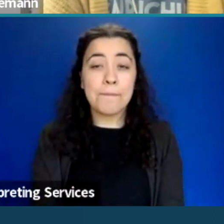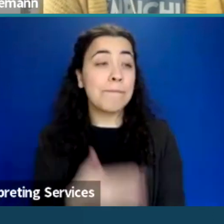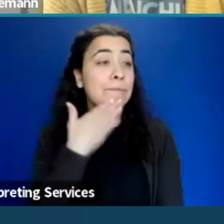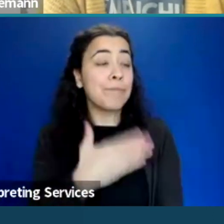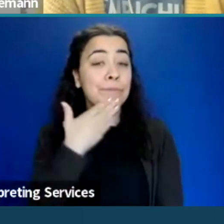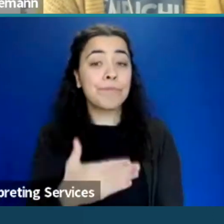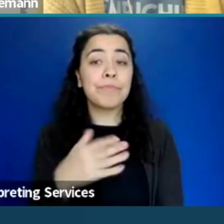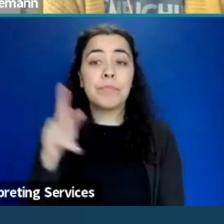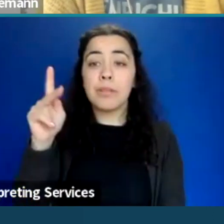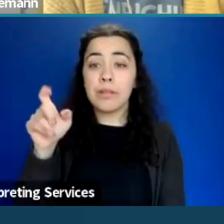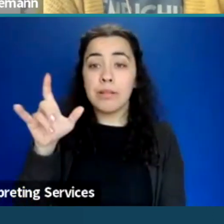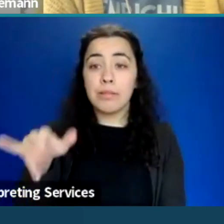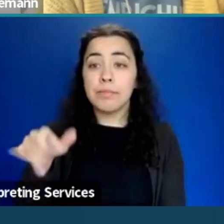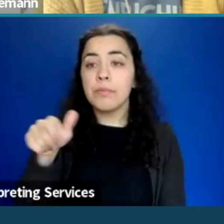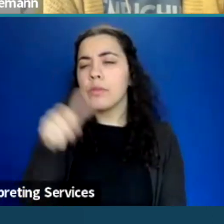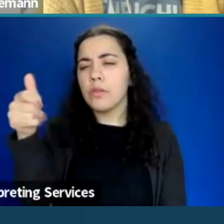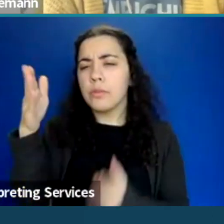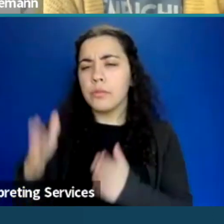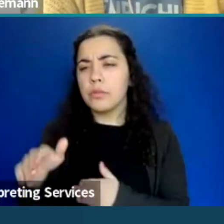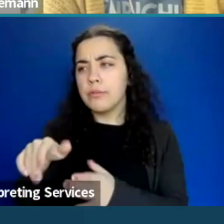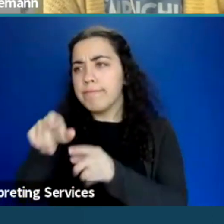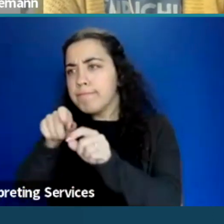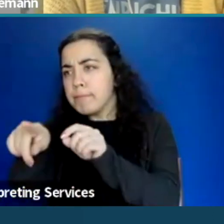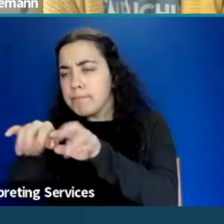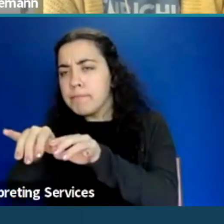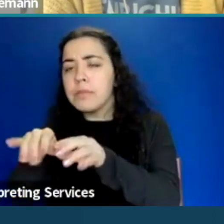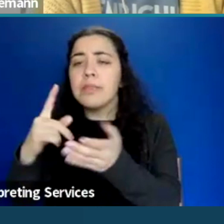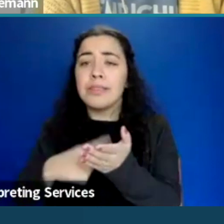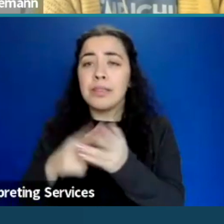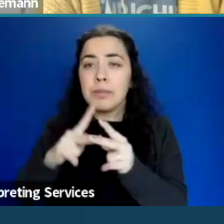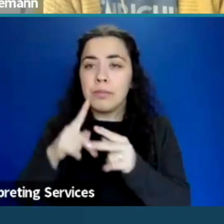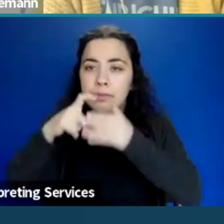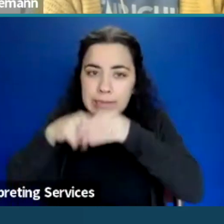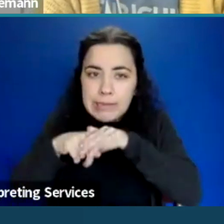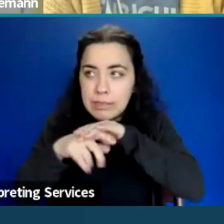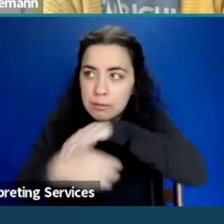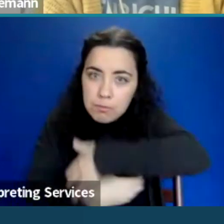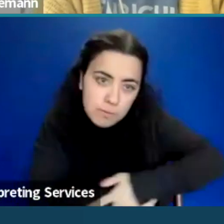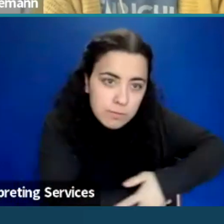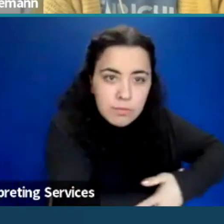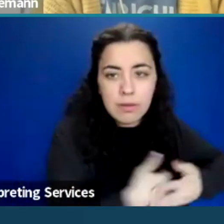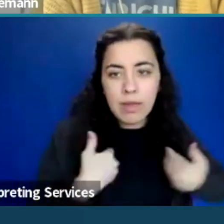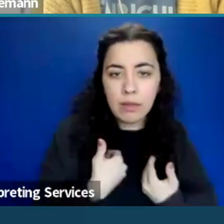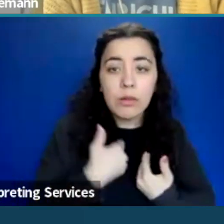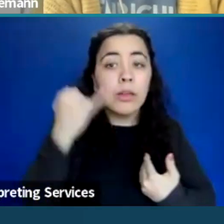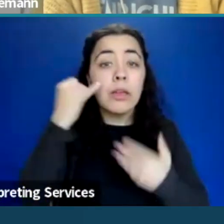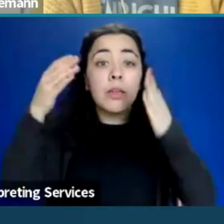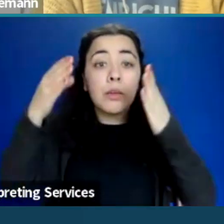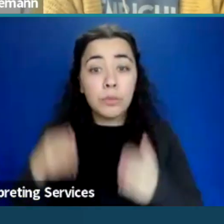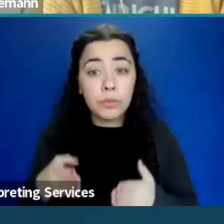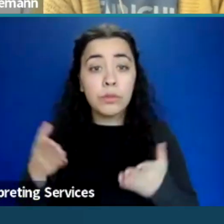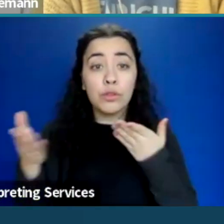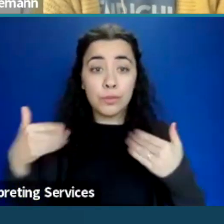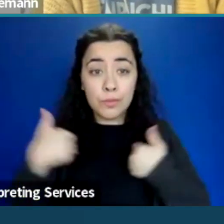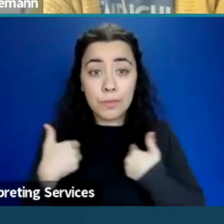little bit of a follow-up of somebody who was saying that sometimes people sneak animals in. It's my understanding that if somebody has a service animal, they're not trying